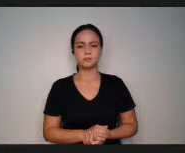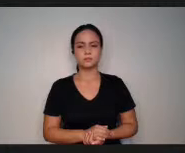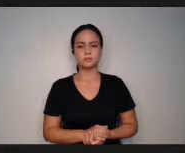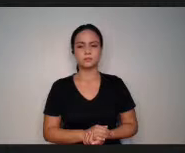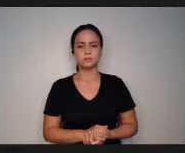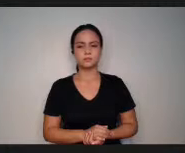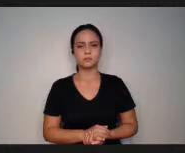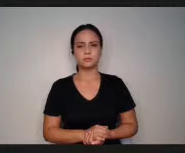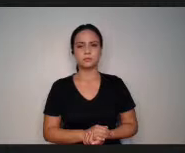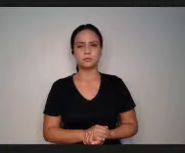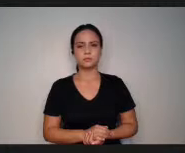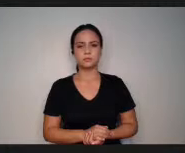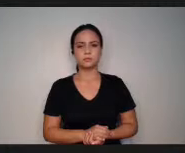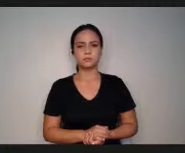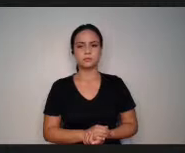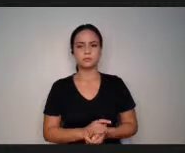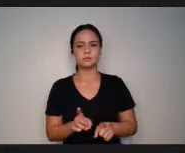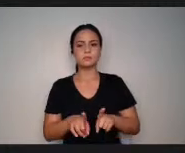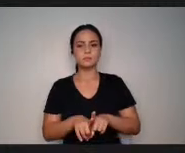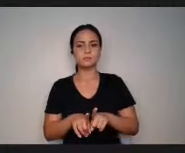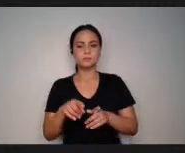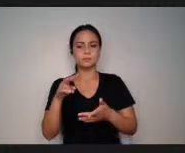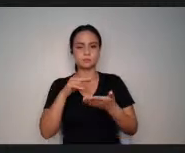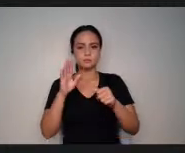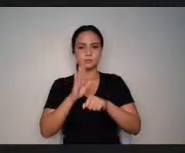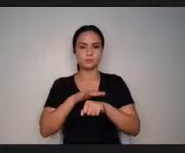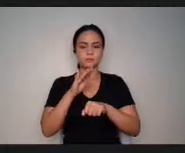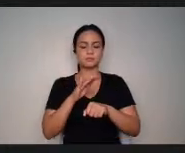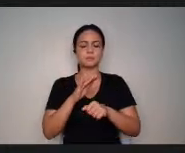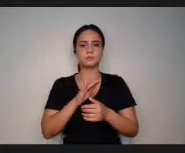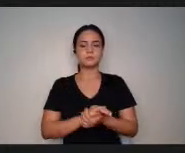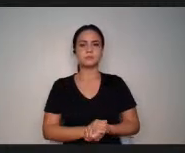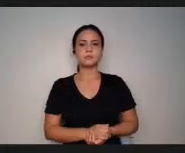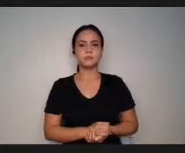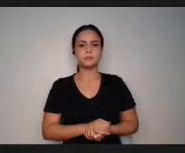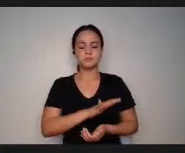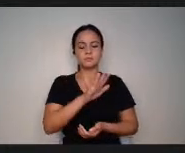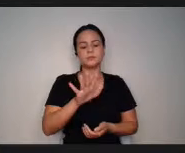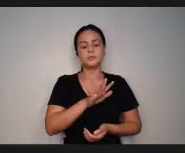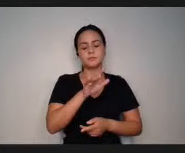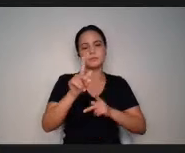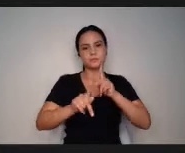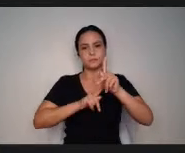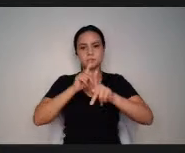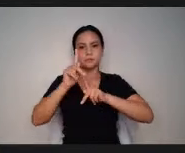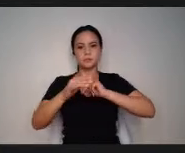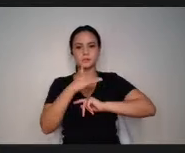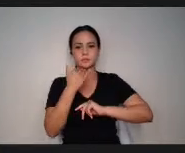in all-cause mortality, especially among working-age populations.